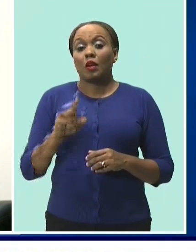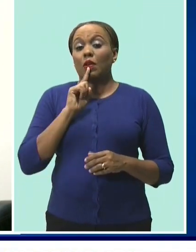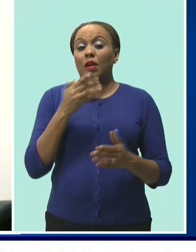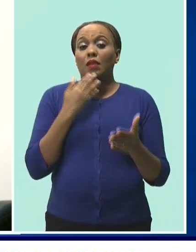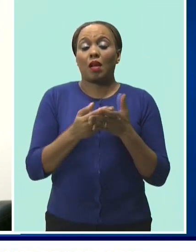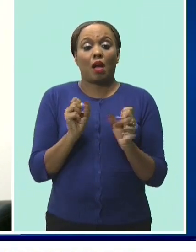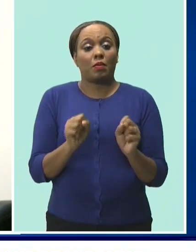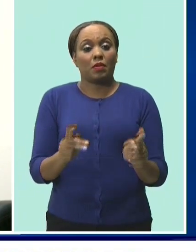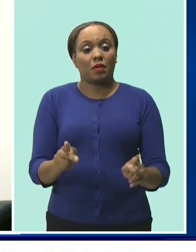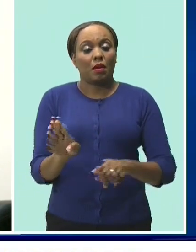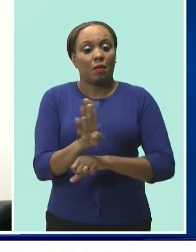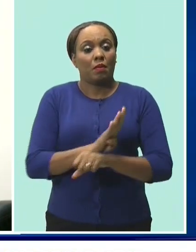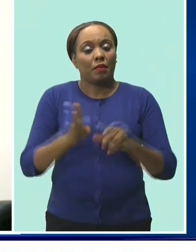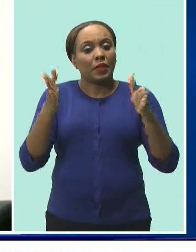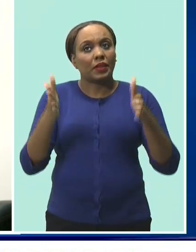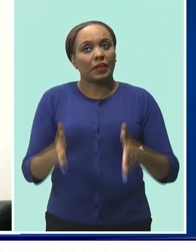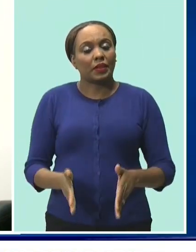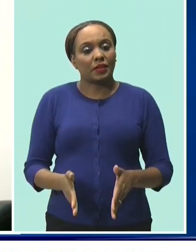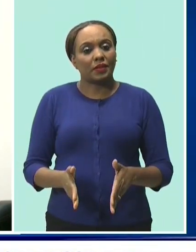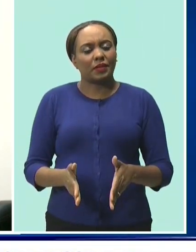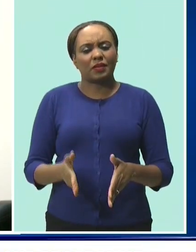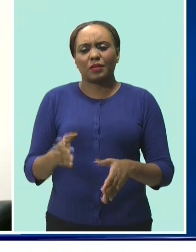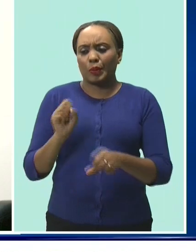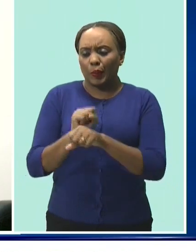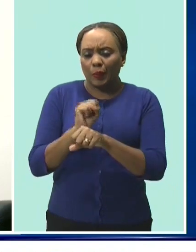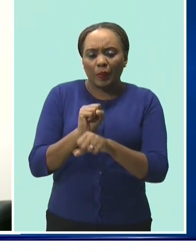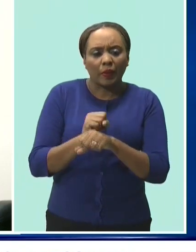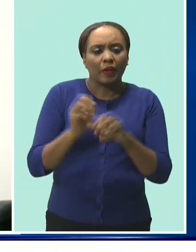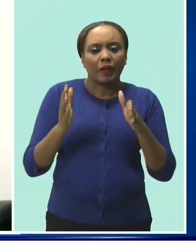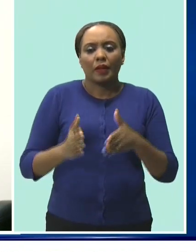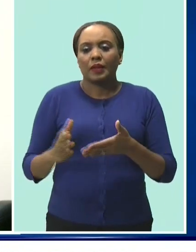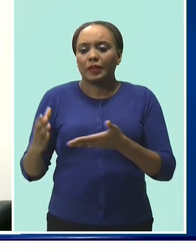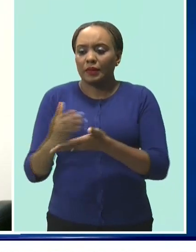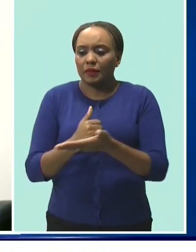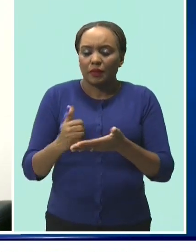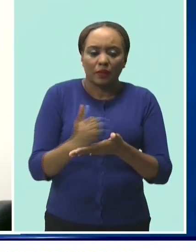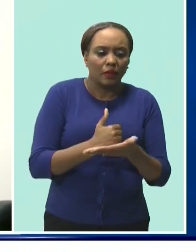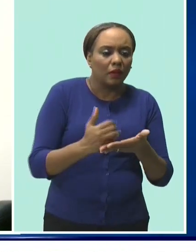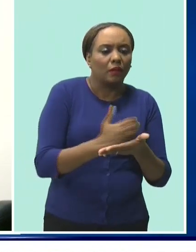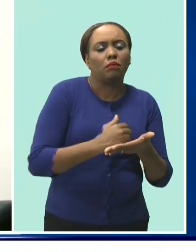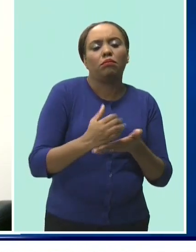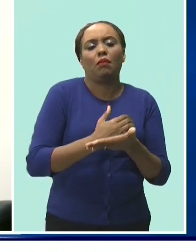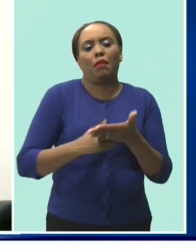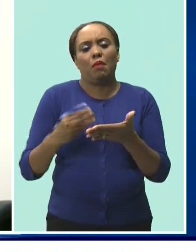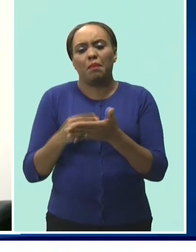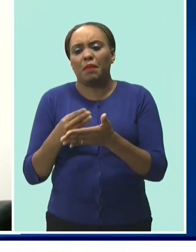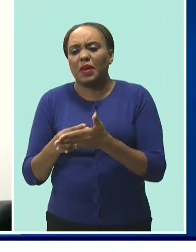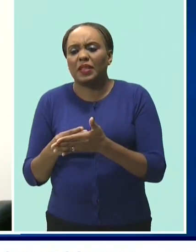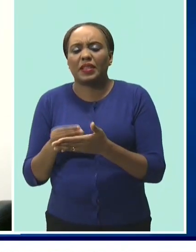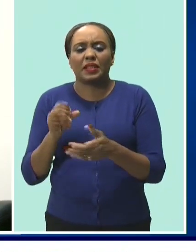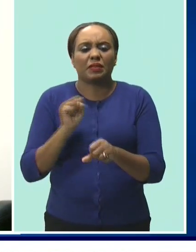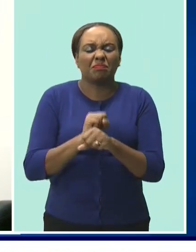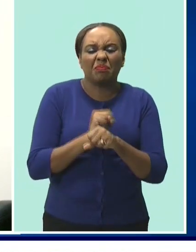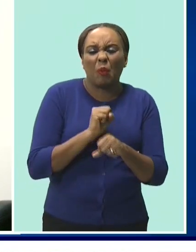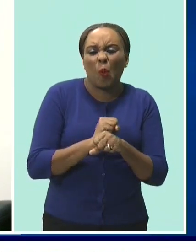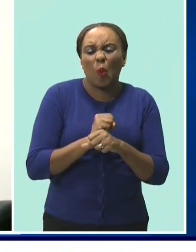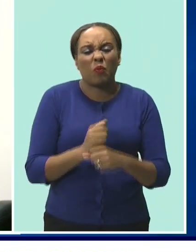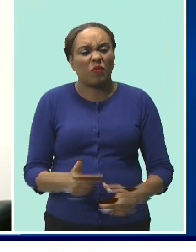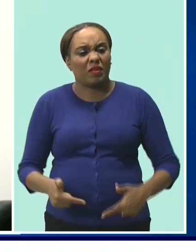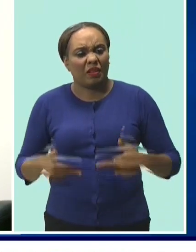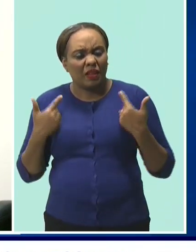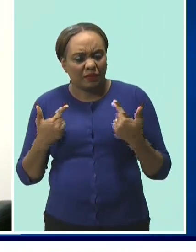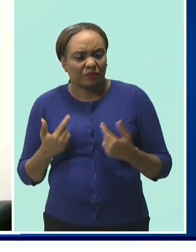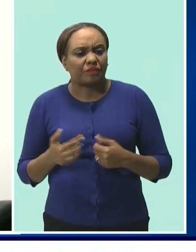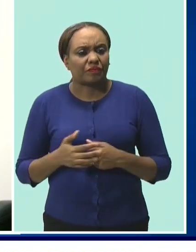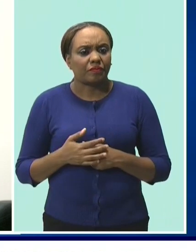opportunity for workers to earn a living. We see it as an opportunity for